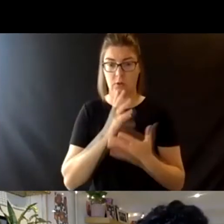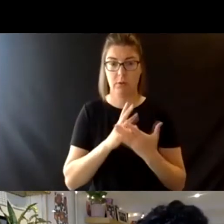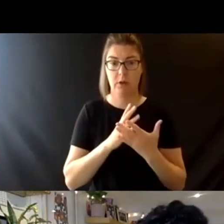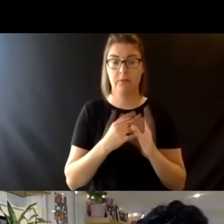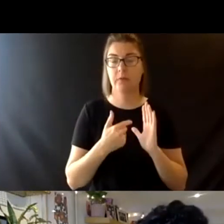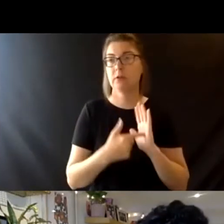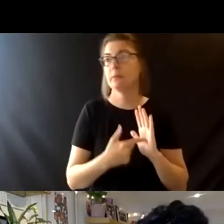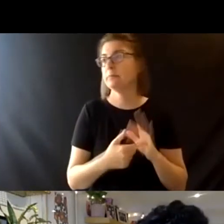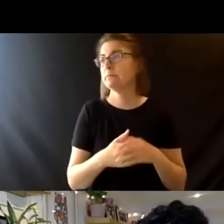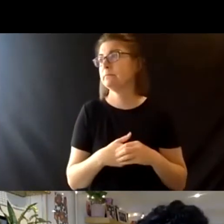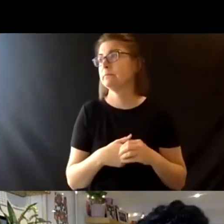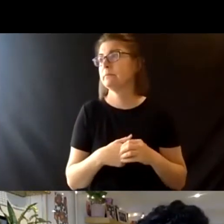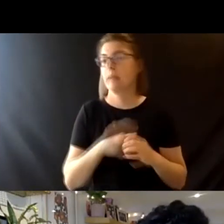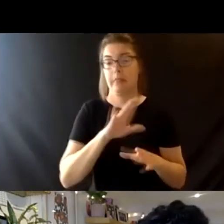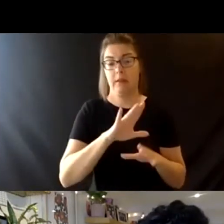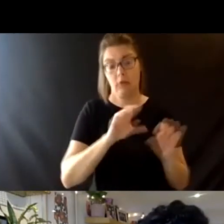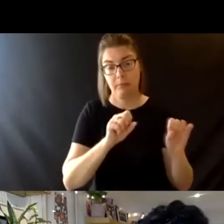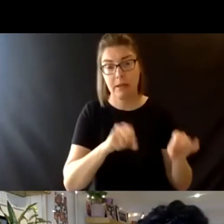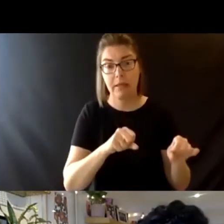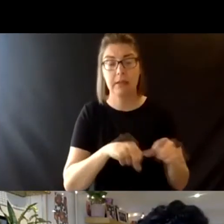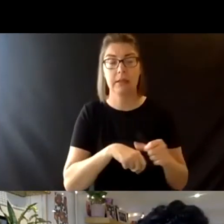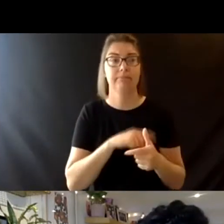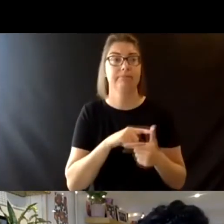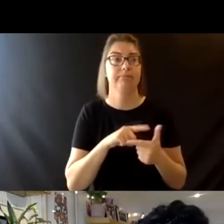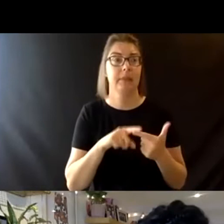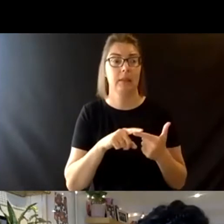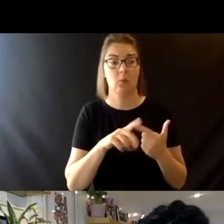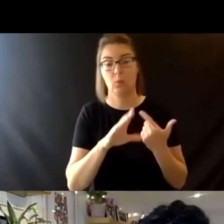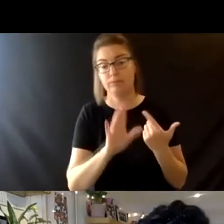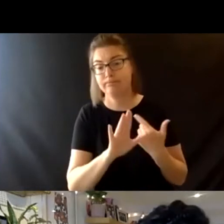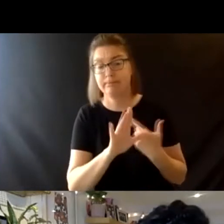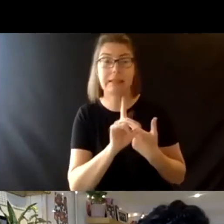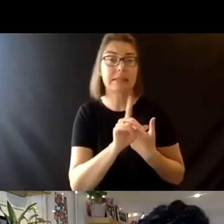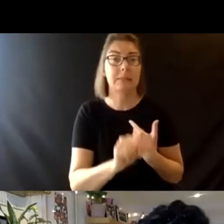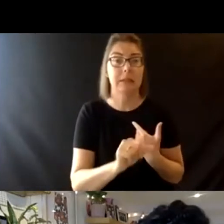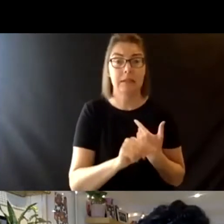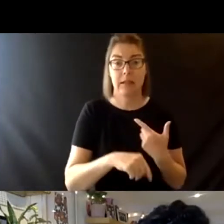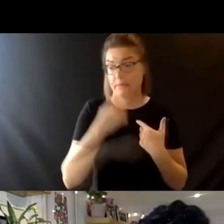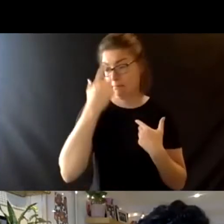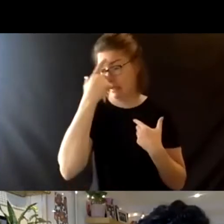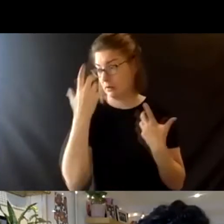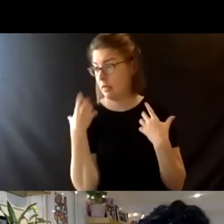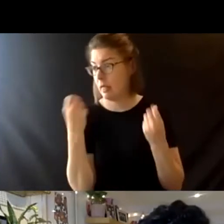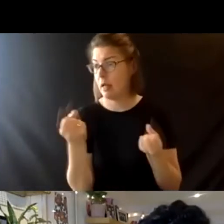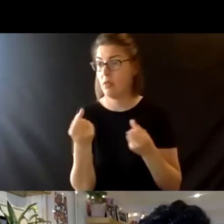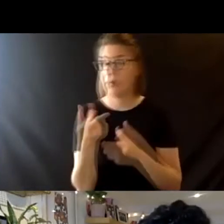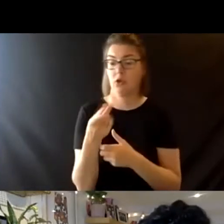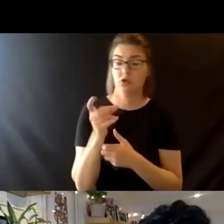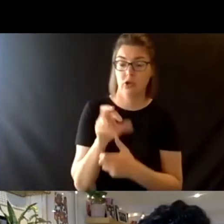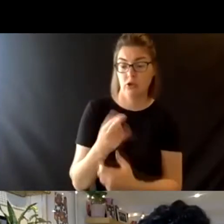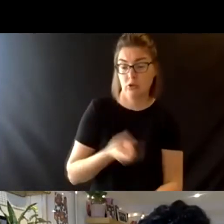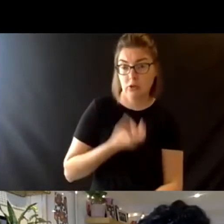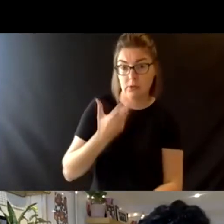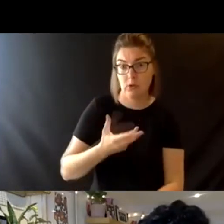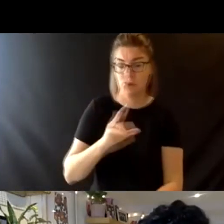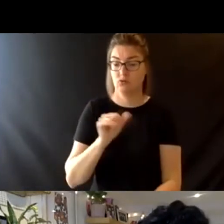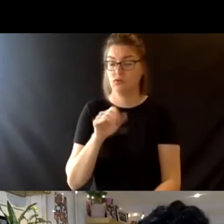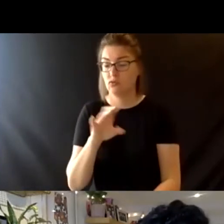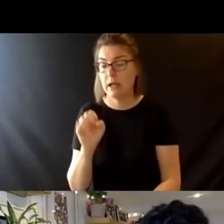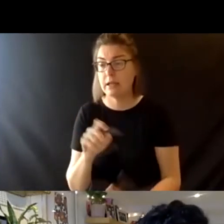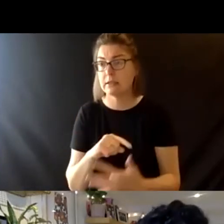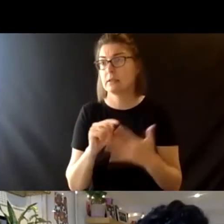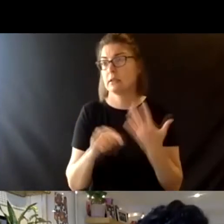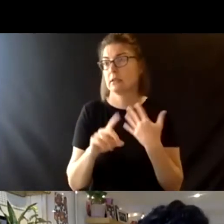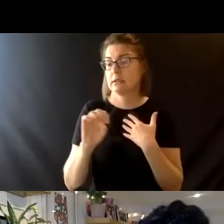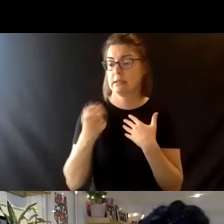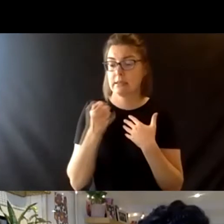like their ability or disability, mental health, gender expression, race,